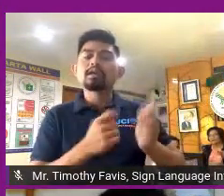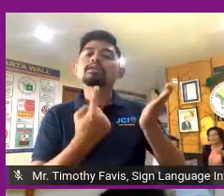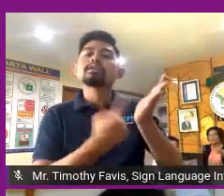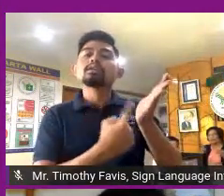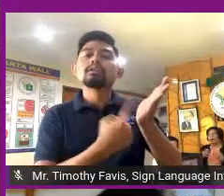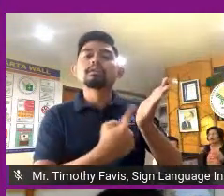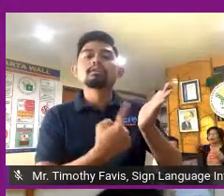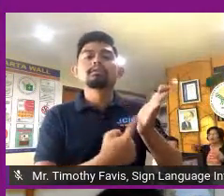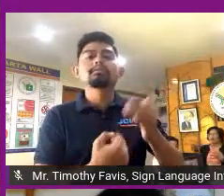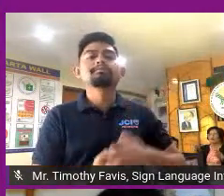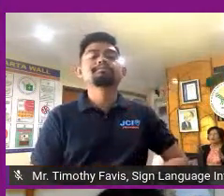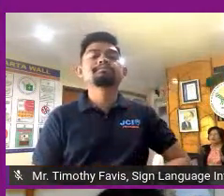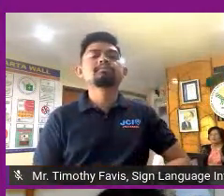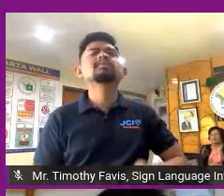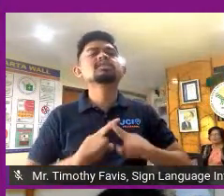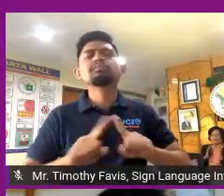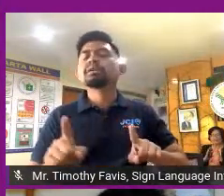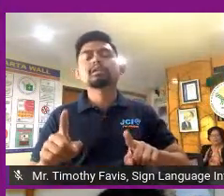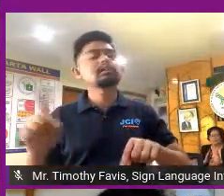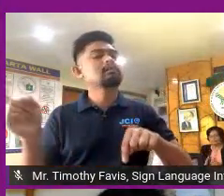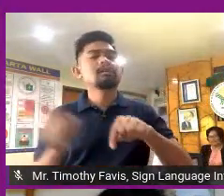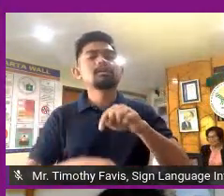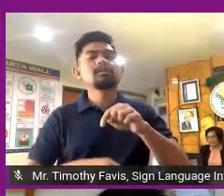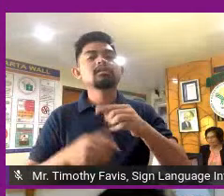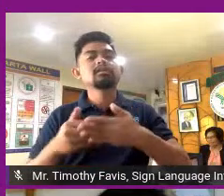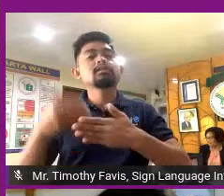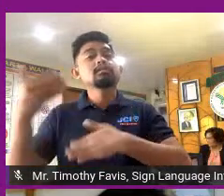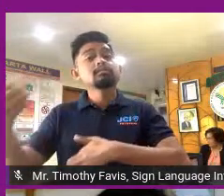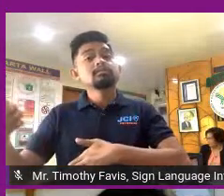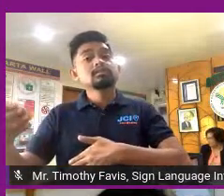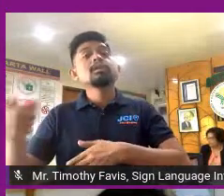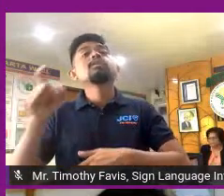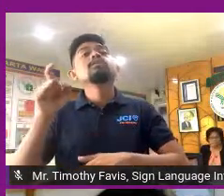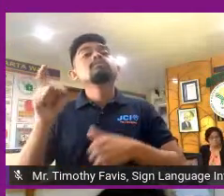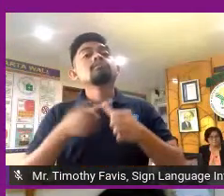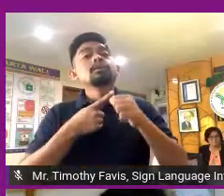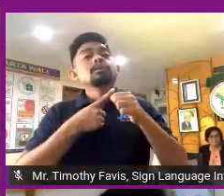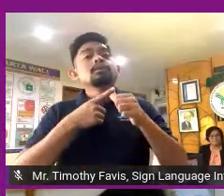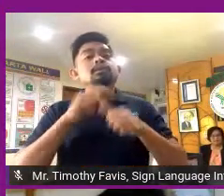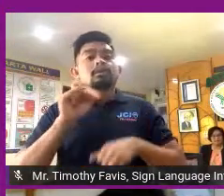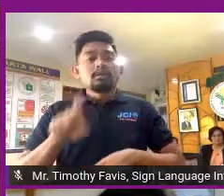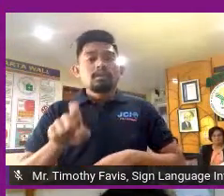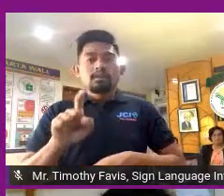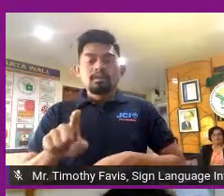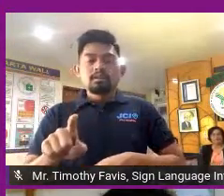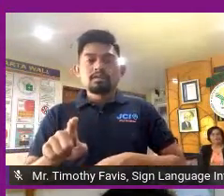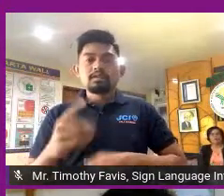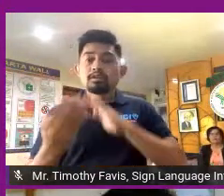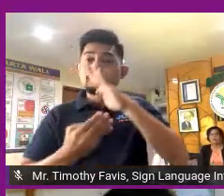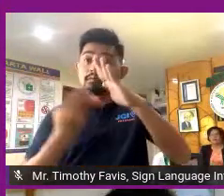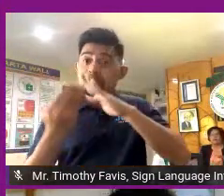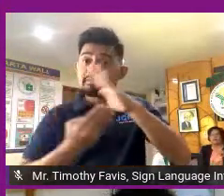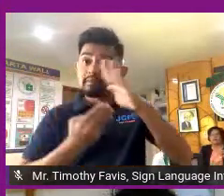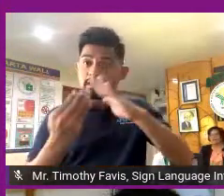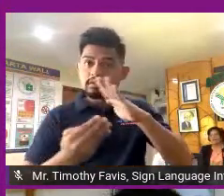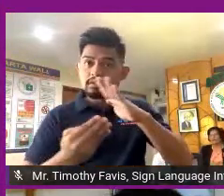Another session. Kasi we cannot go on with other topics kung hindi natin alam ang basic God concepts. Yes. So this is only